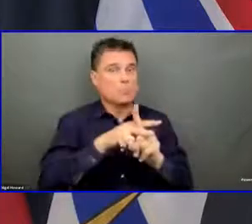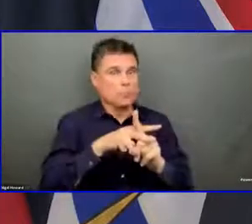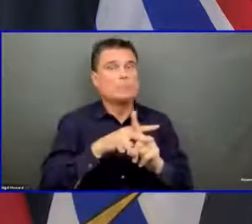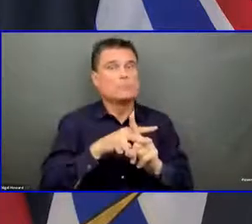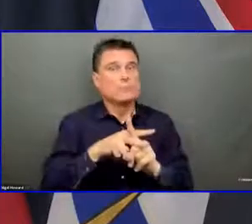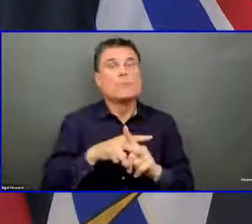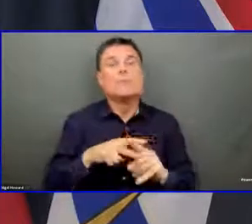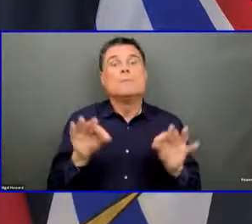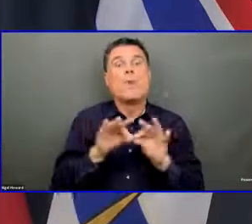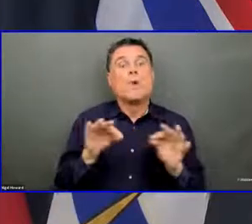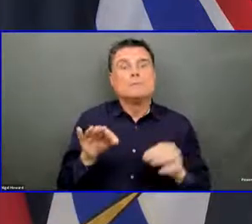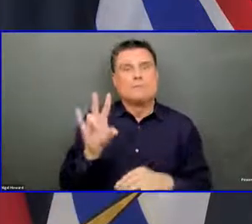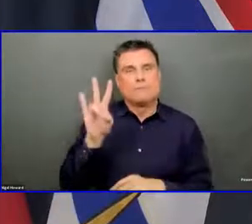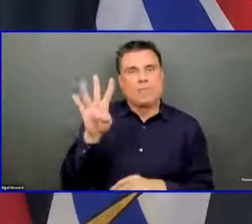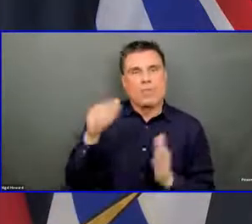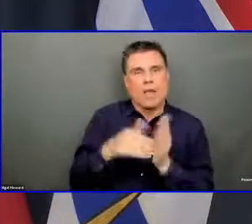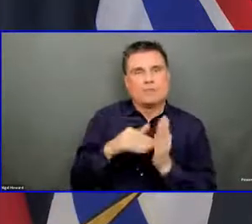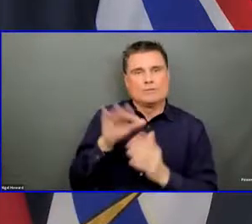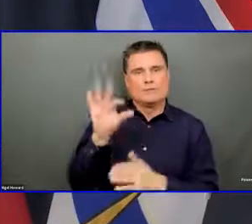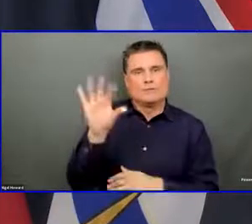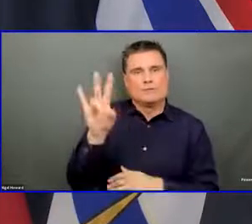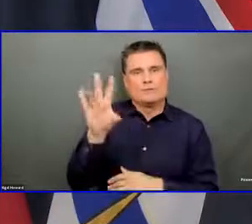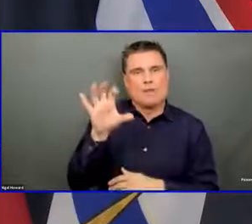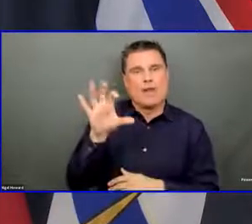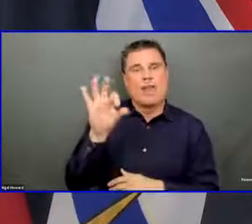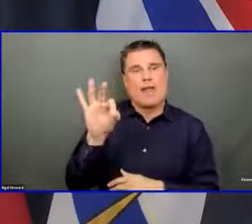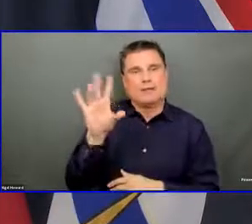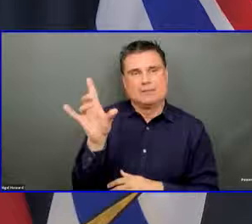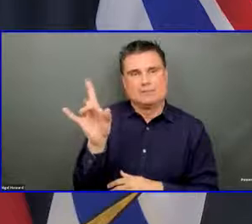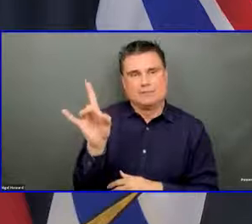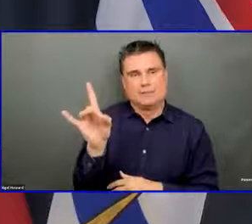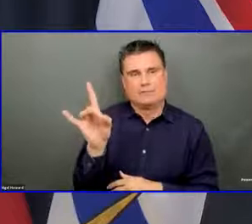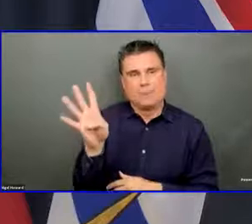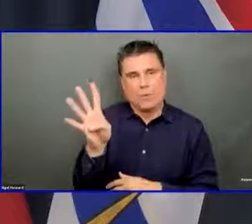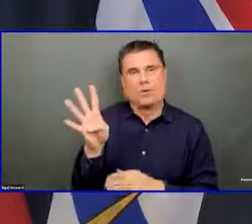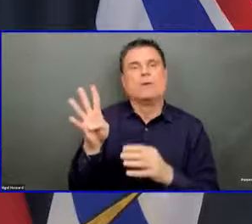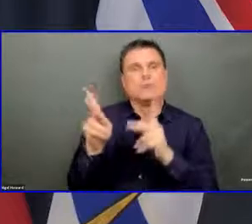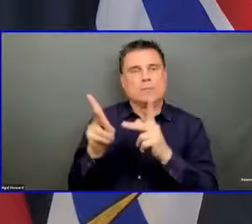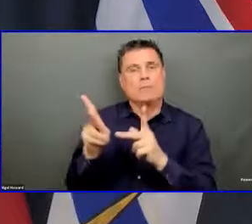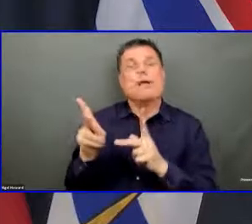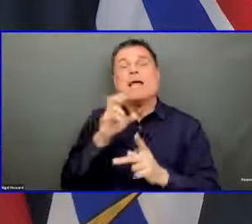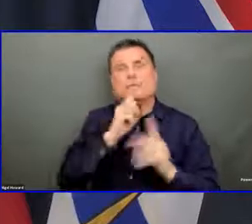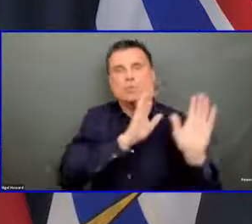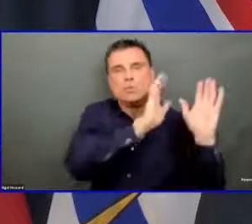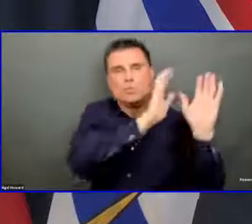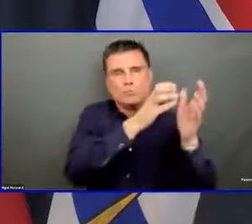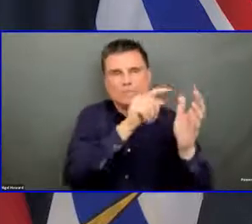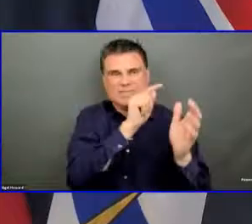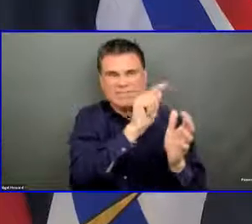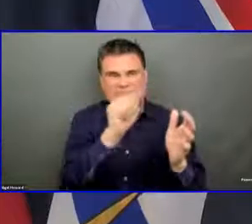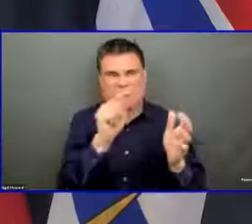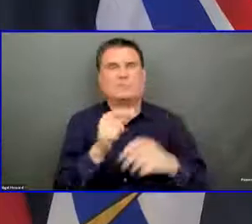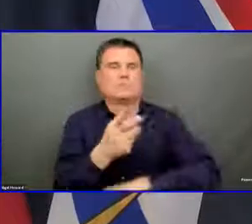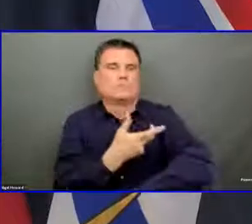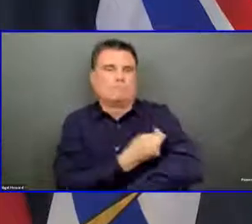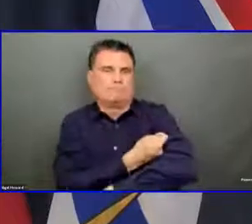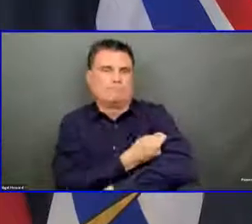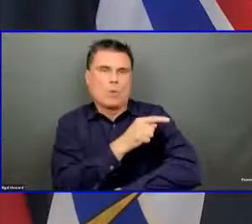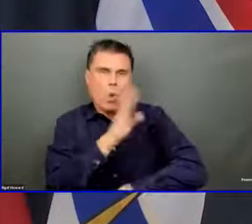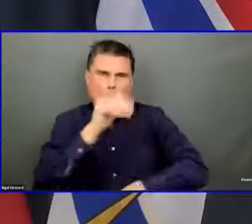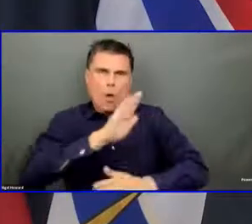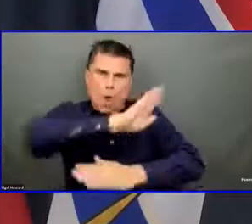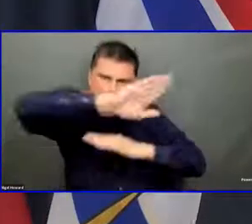74,769 people in those categories, and so we are hopeful that all of those people, or as many as